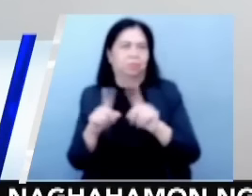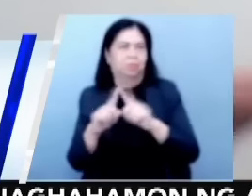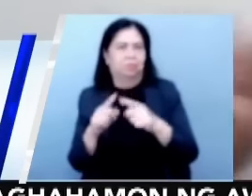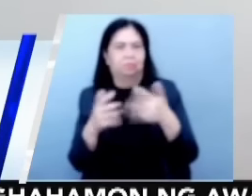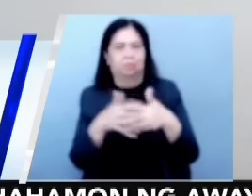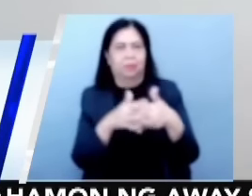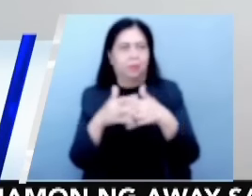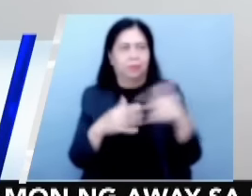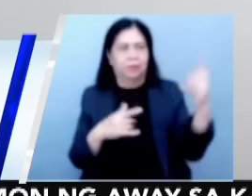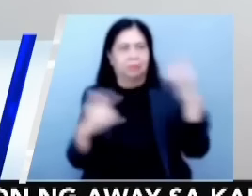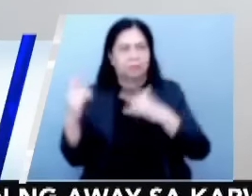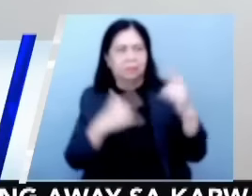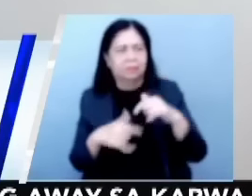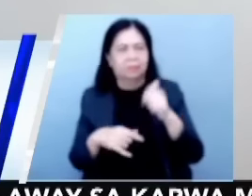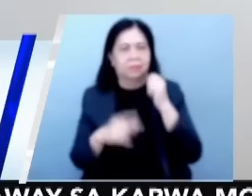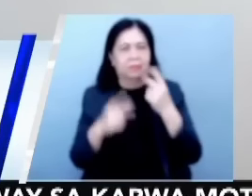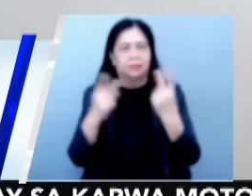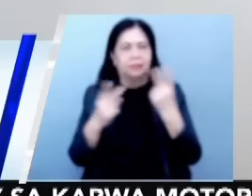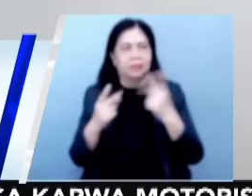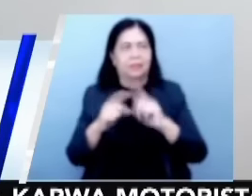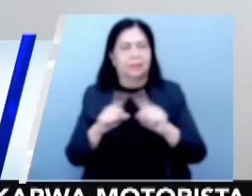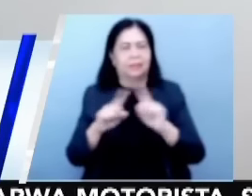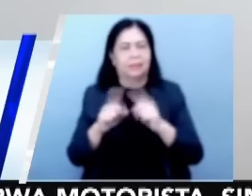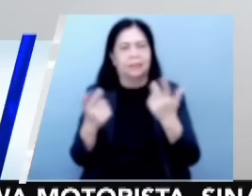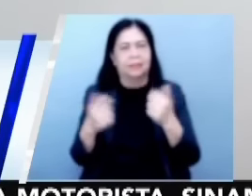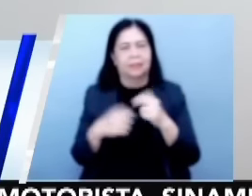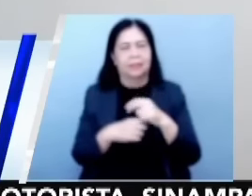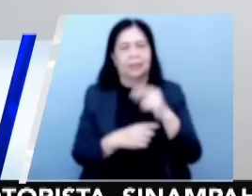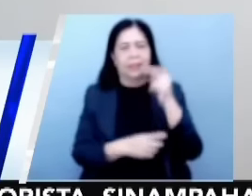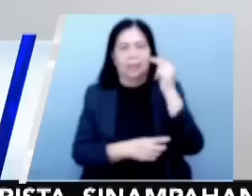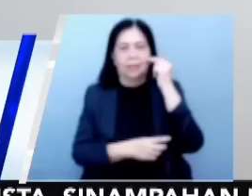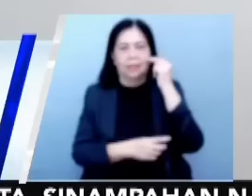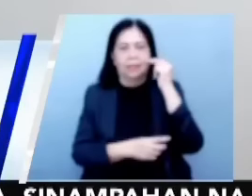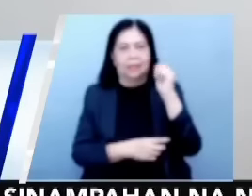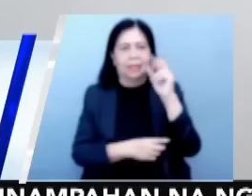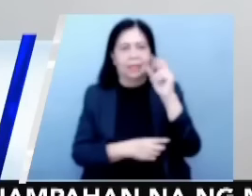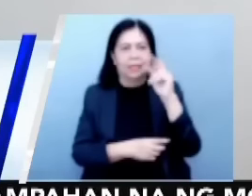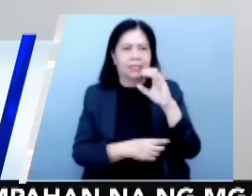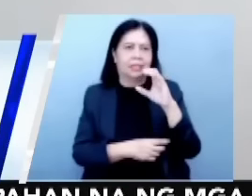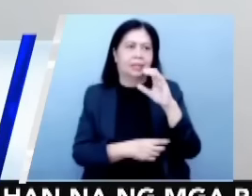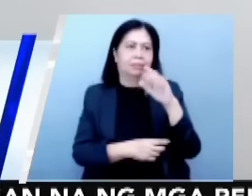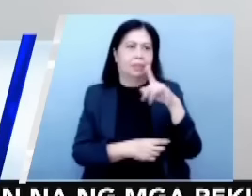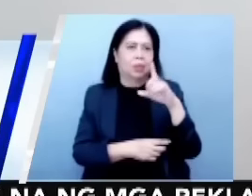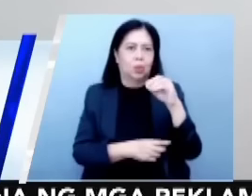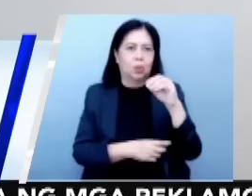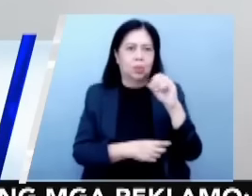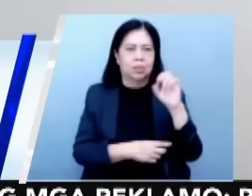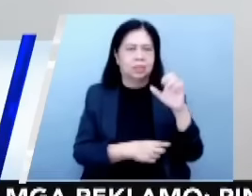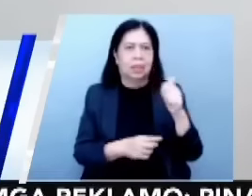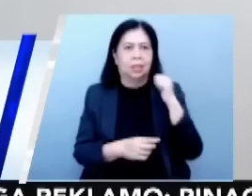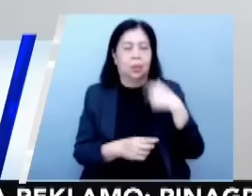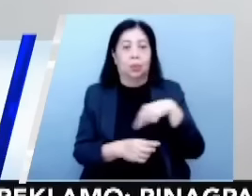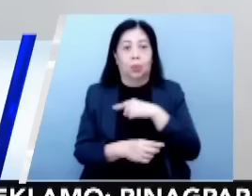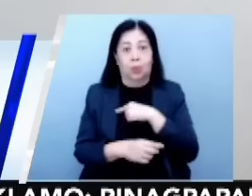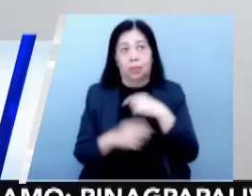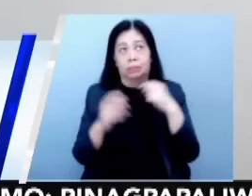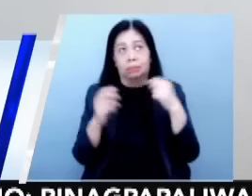Blinken. They don't like the visit of Nancy Pelosi. And they don't like the fact that we are sort of